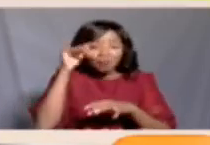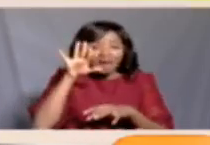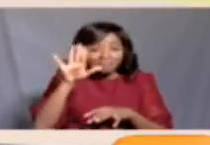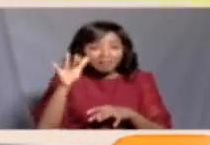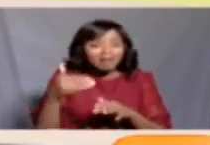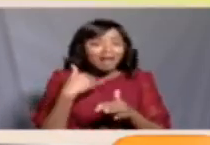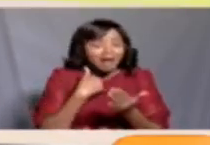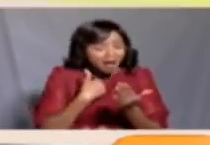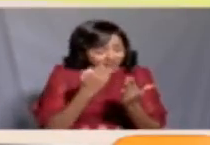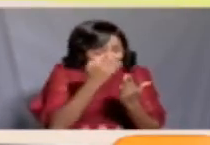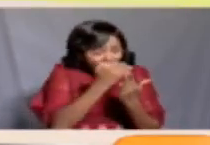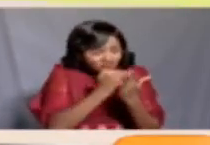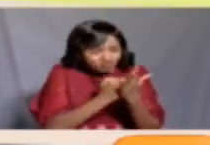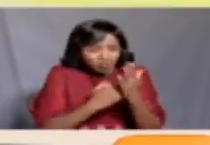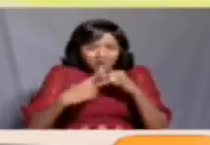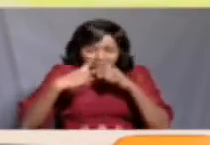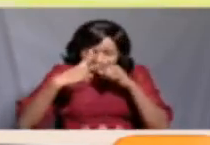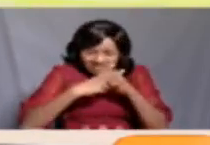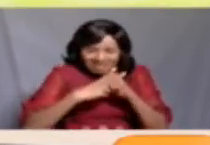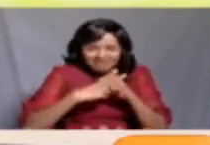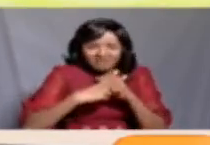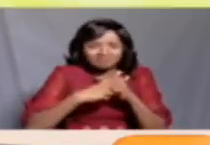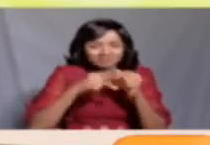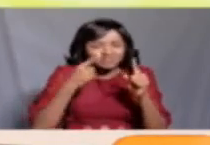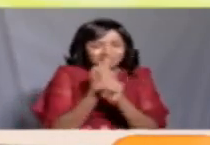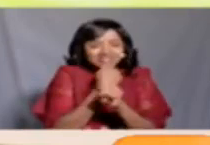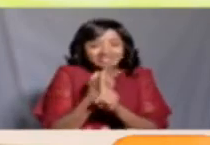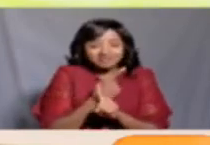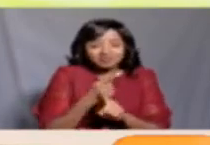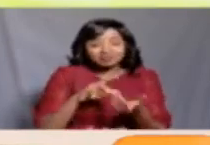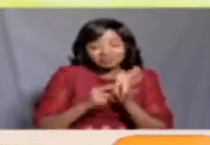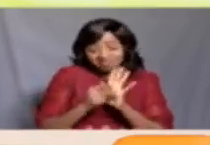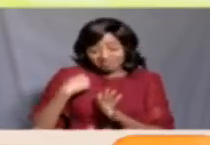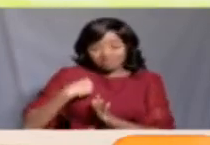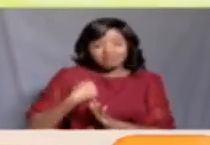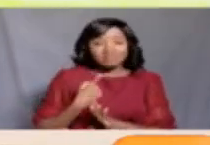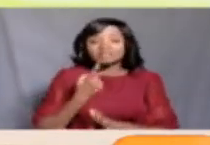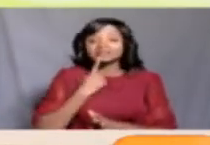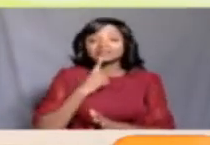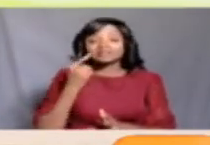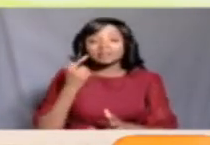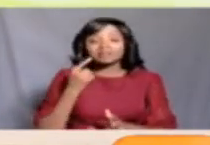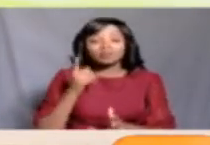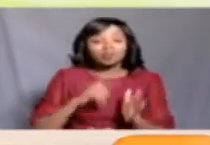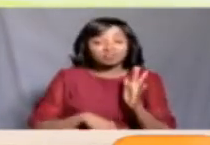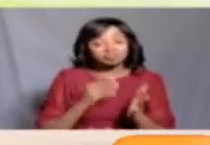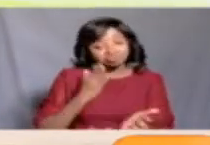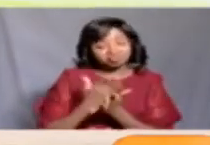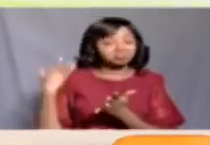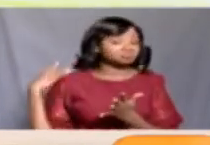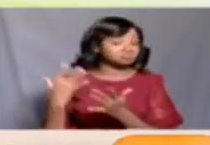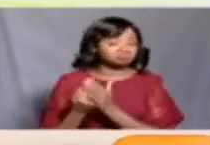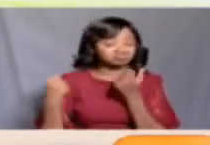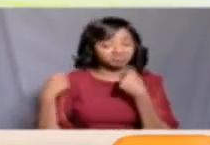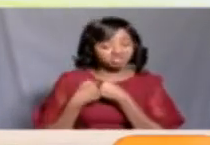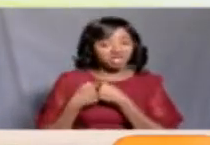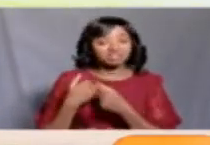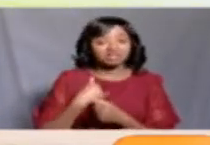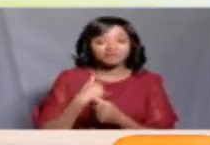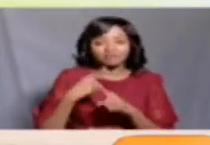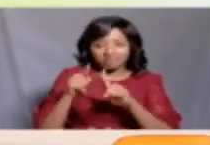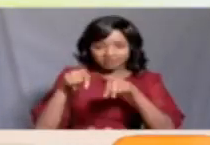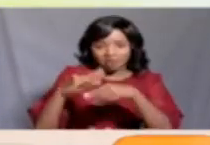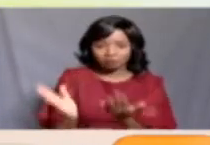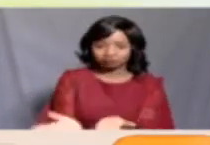running in the hospital, I actually am one of the people who says that while it has had its challenges over time, right. it's starting to improve